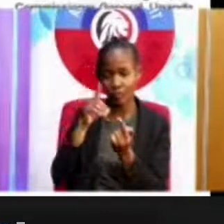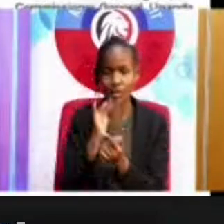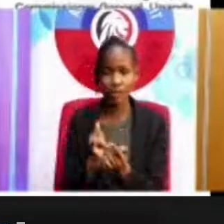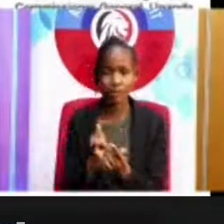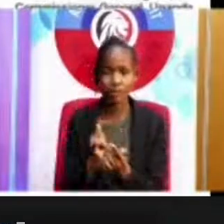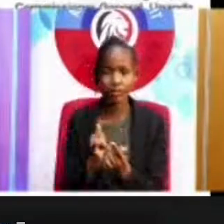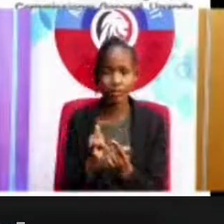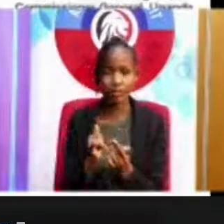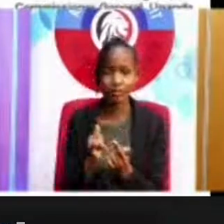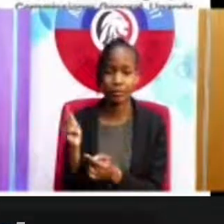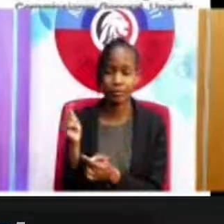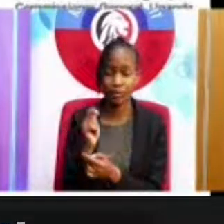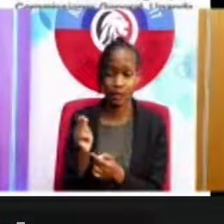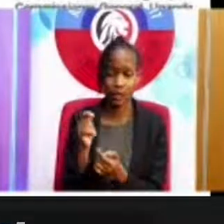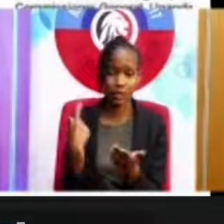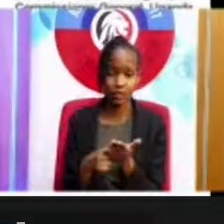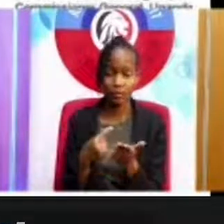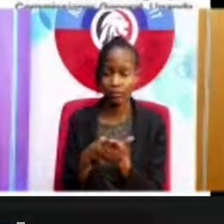shillings, which